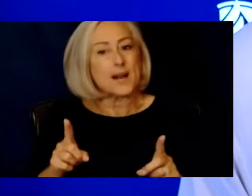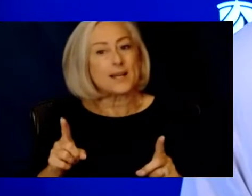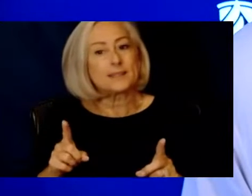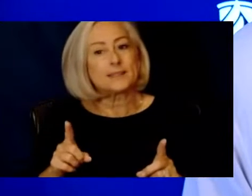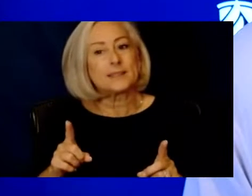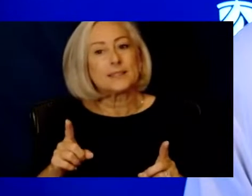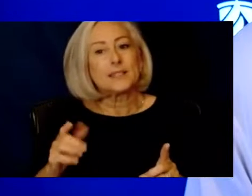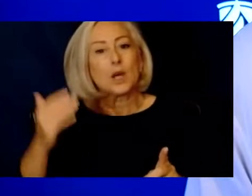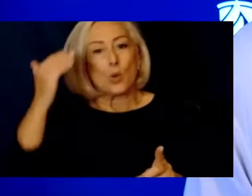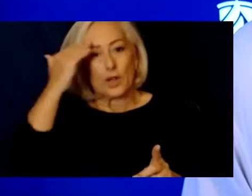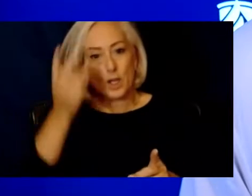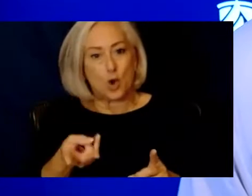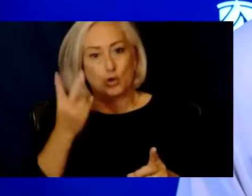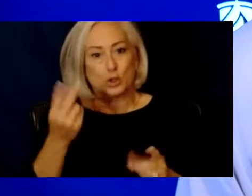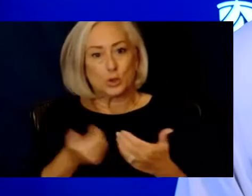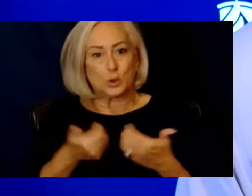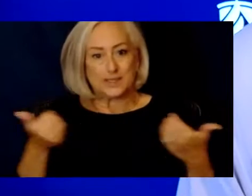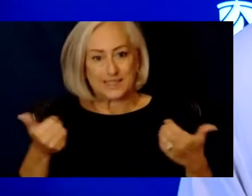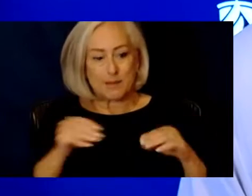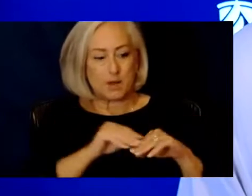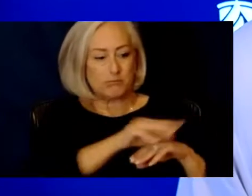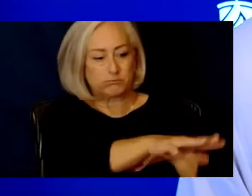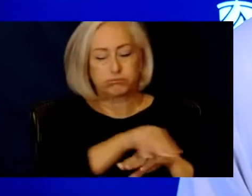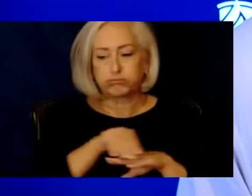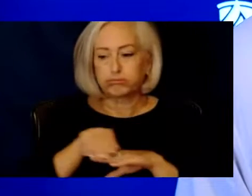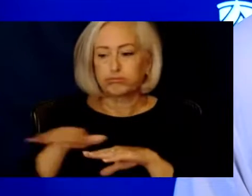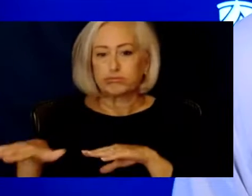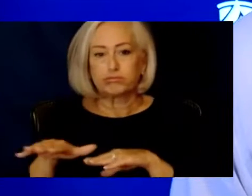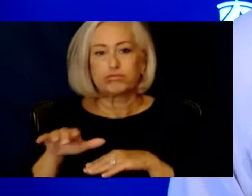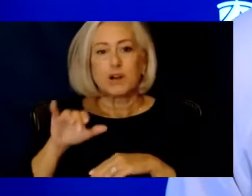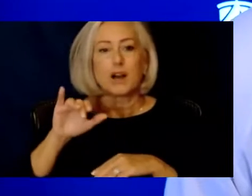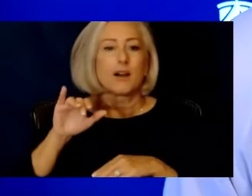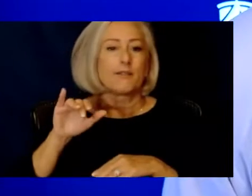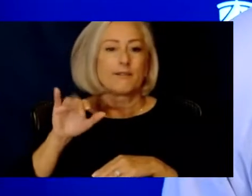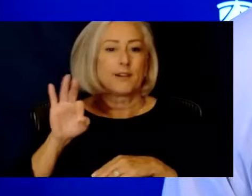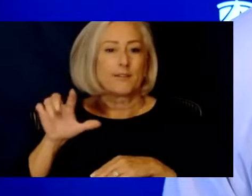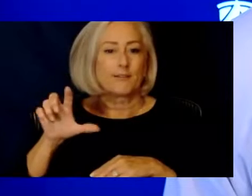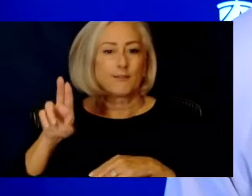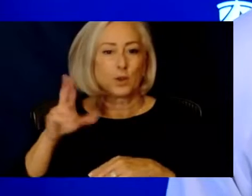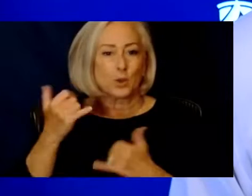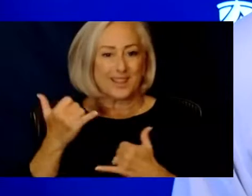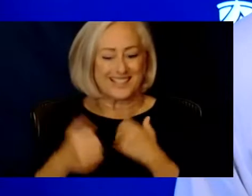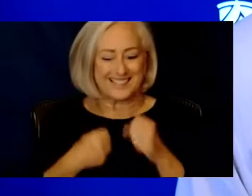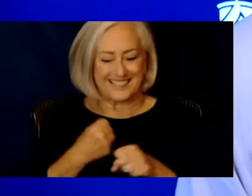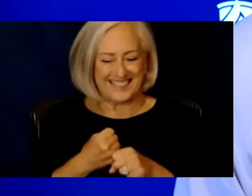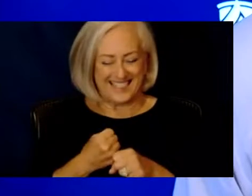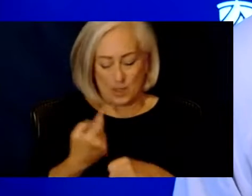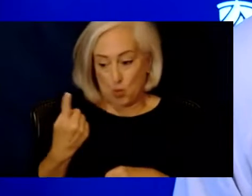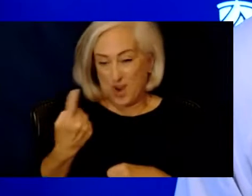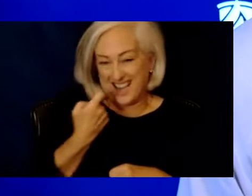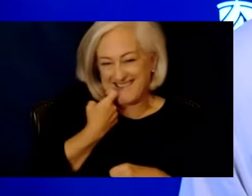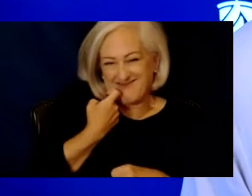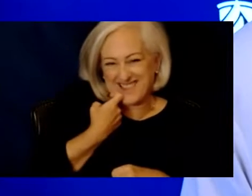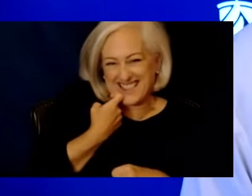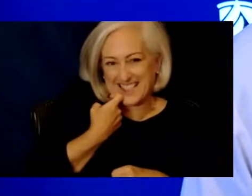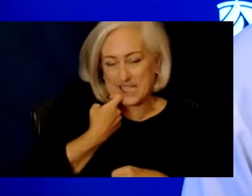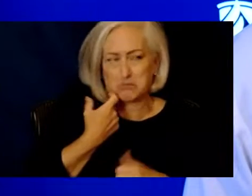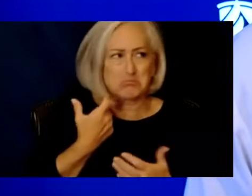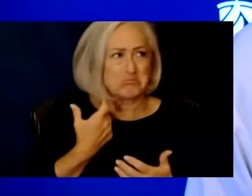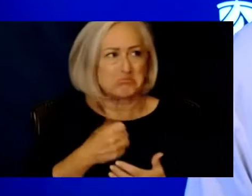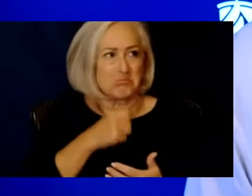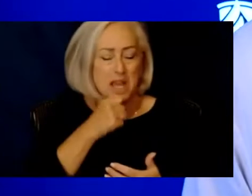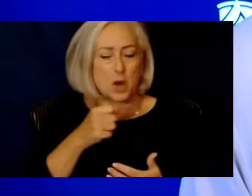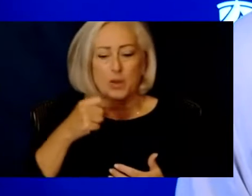separate surges of influenza this year. One most recently ending. I don't think we got hit too hard here in